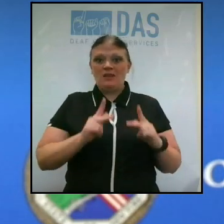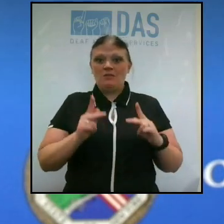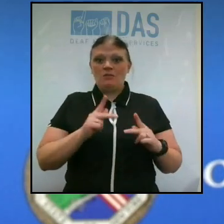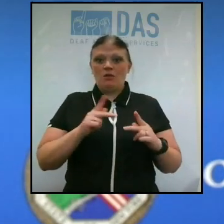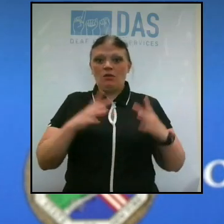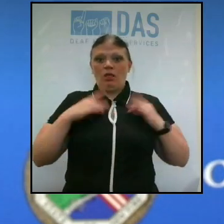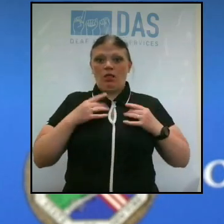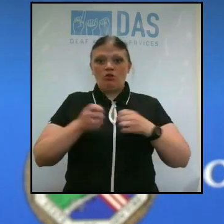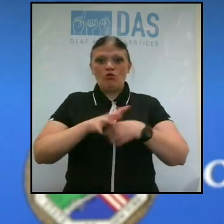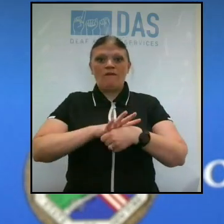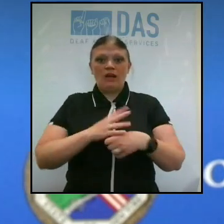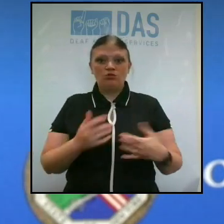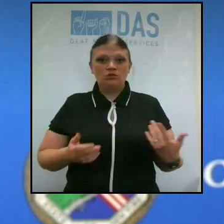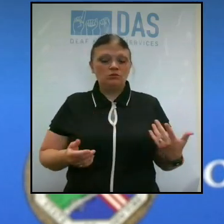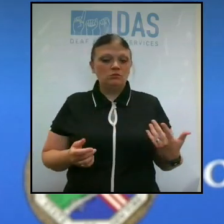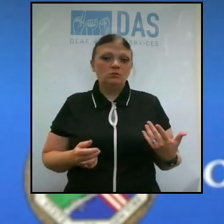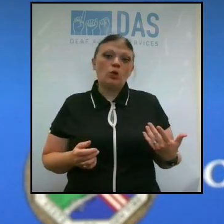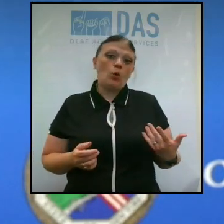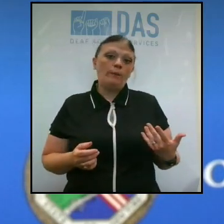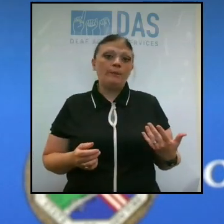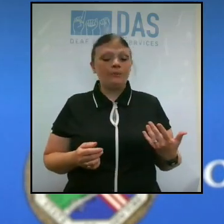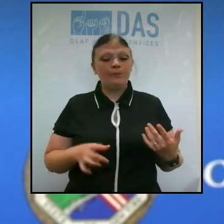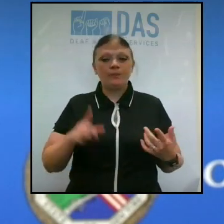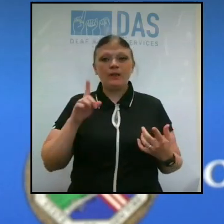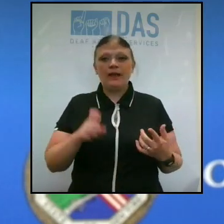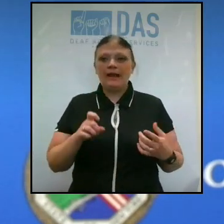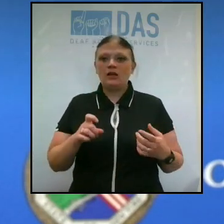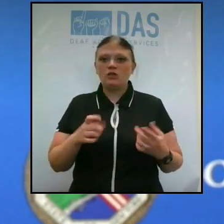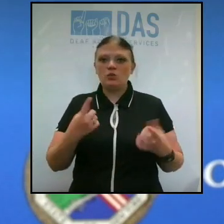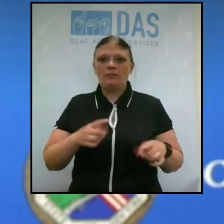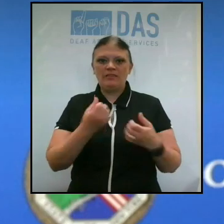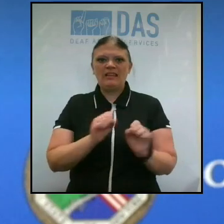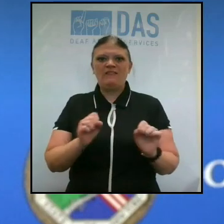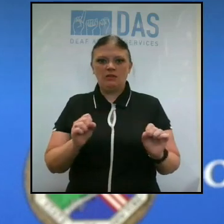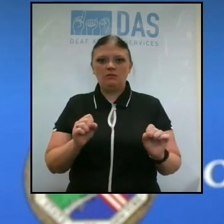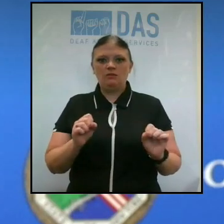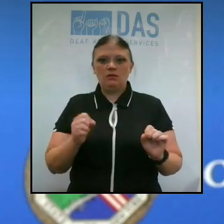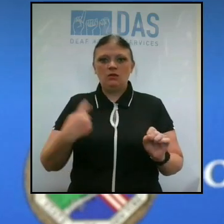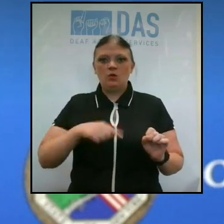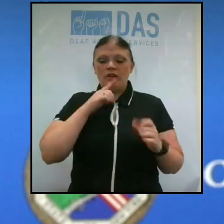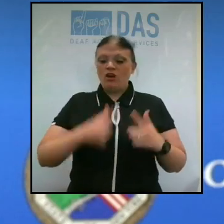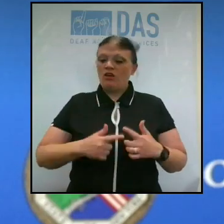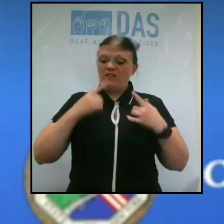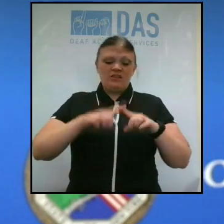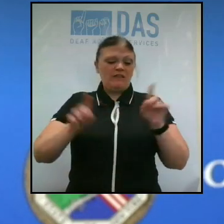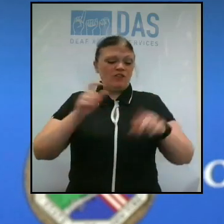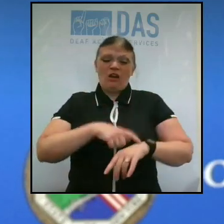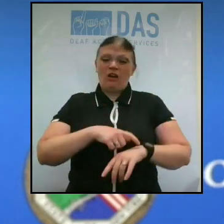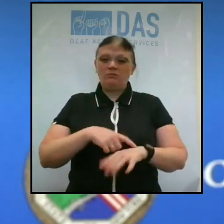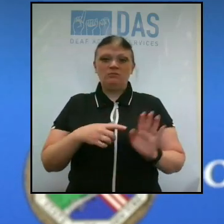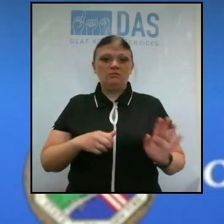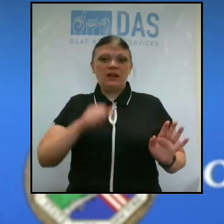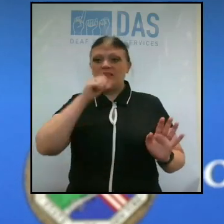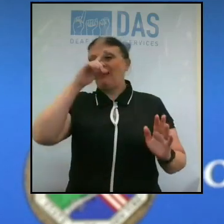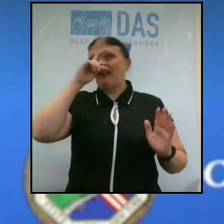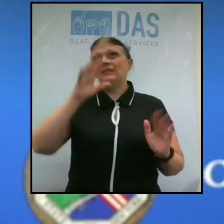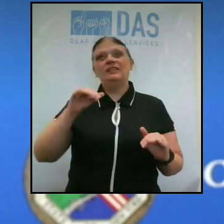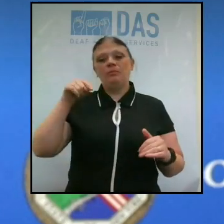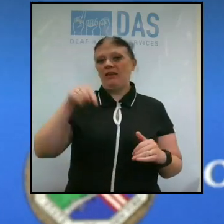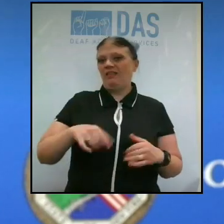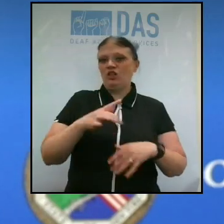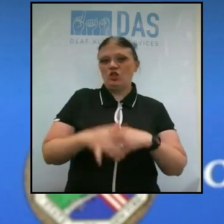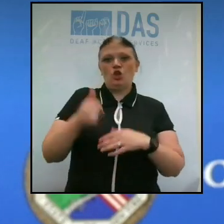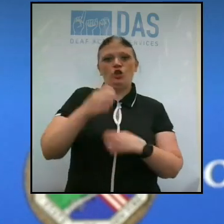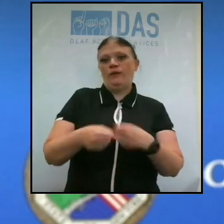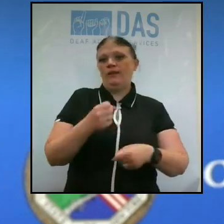funeral have the coronavirus. So it's got to be done safely. We are living in different times. I mean, I did not anticipate this earlier in the